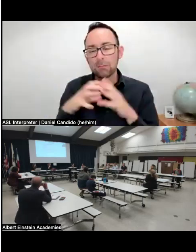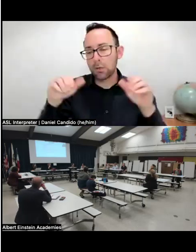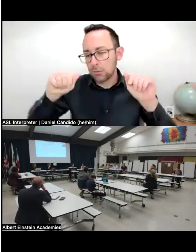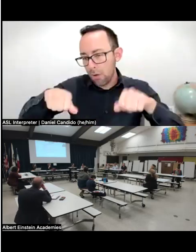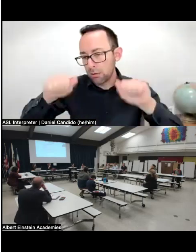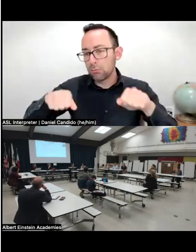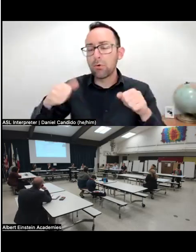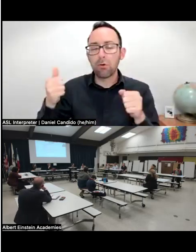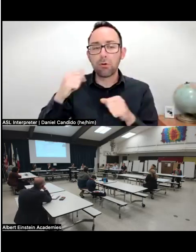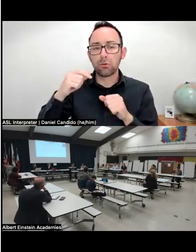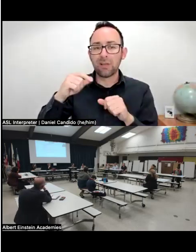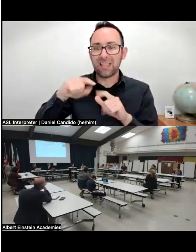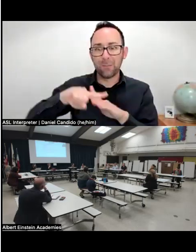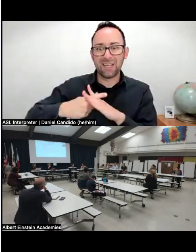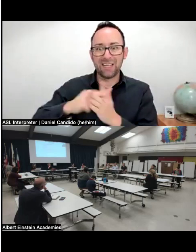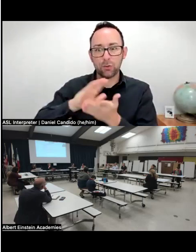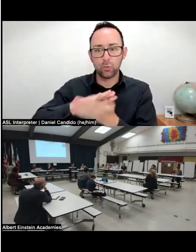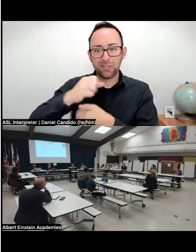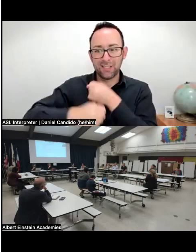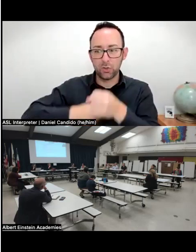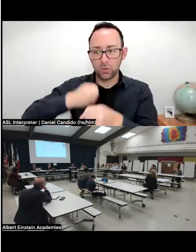year up and running.